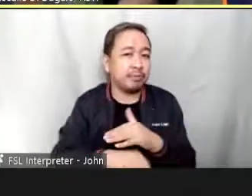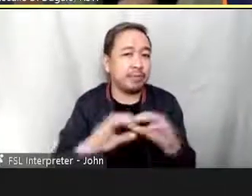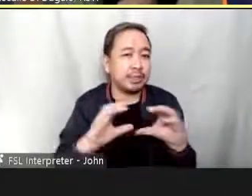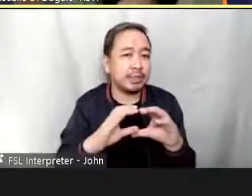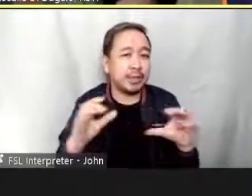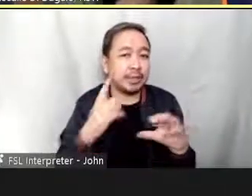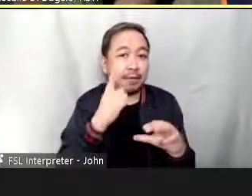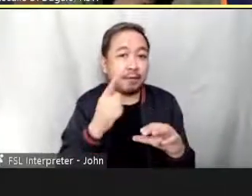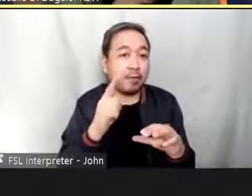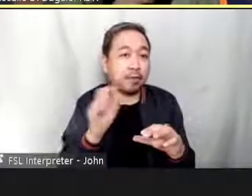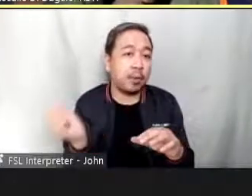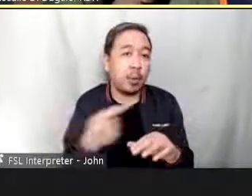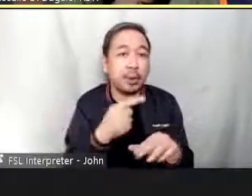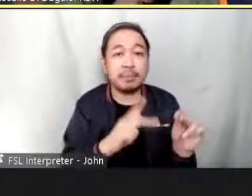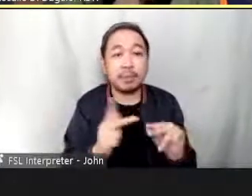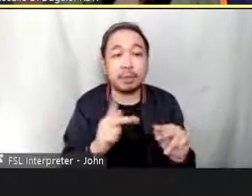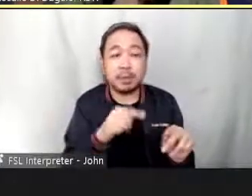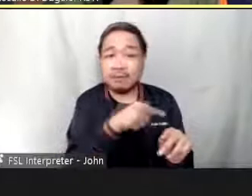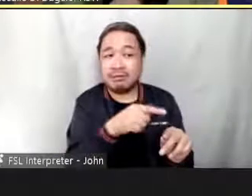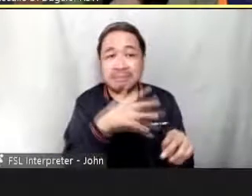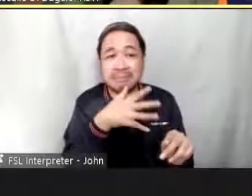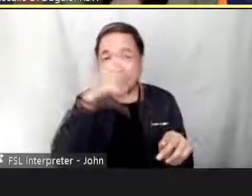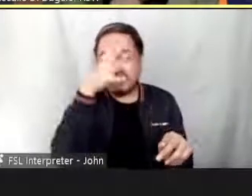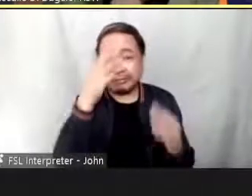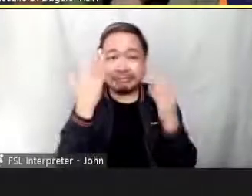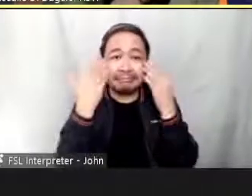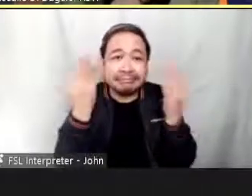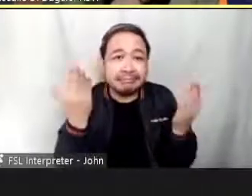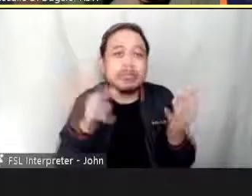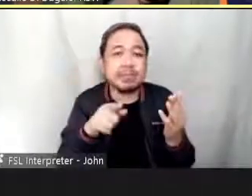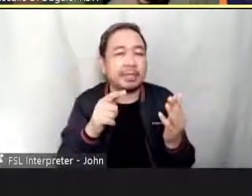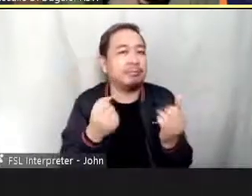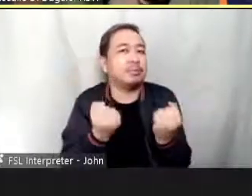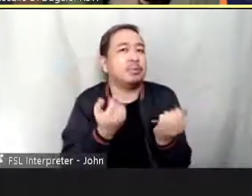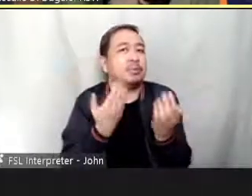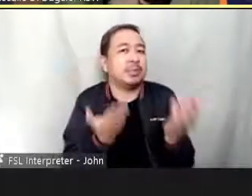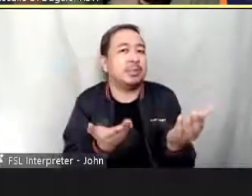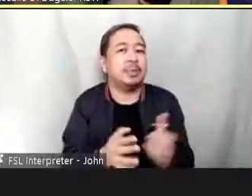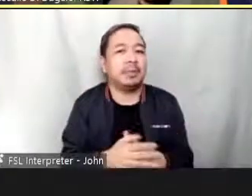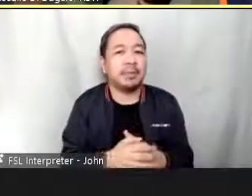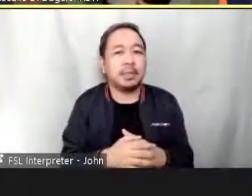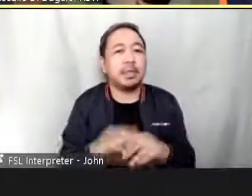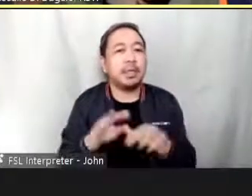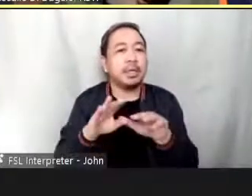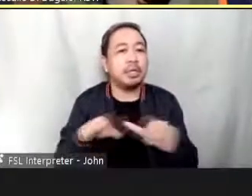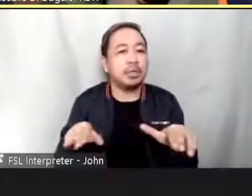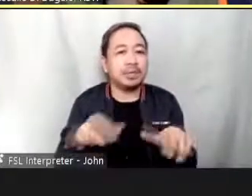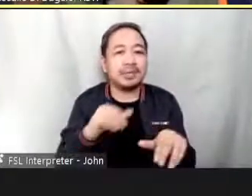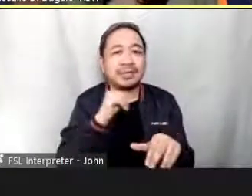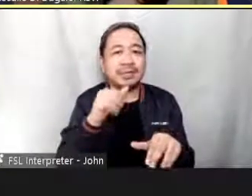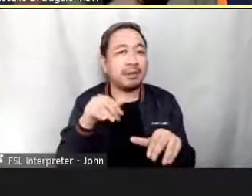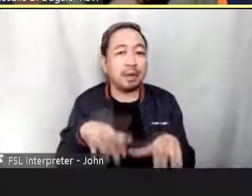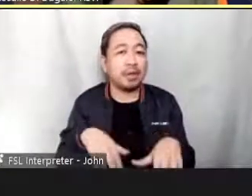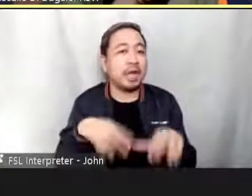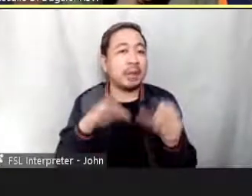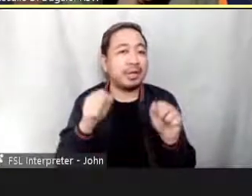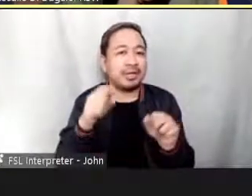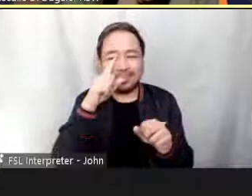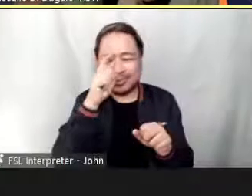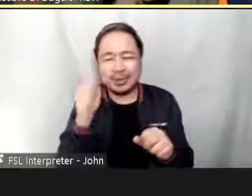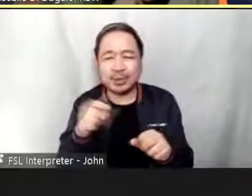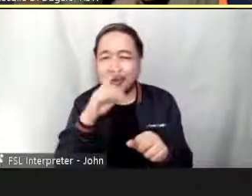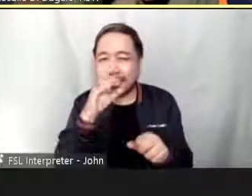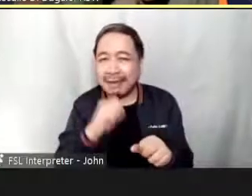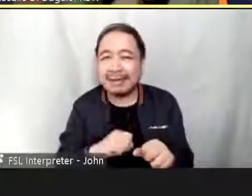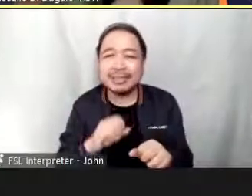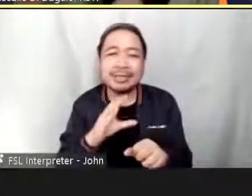unknown parents is strongly recommended. Children that are not adopted due to age and disability will grow